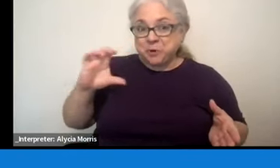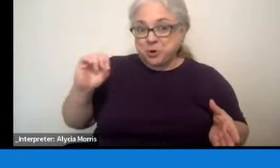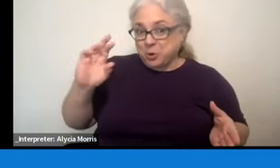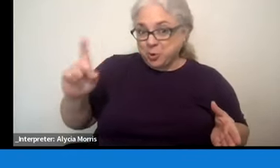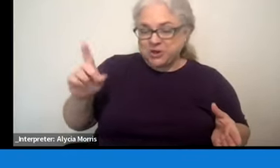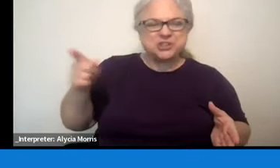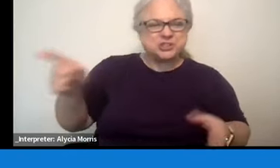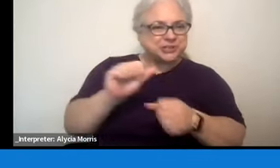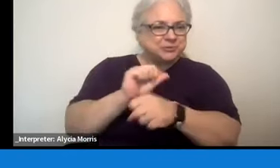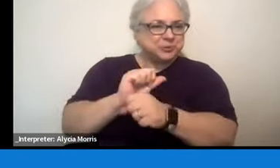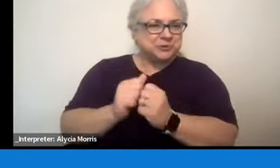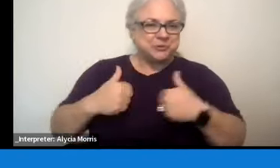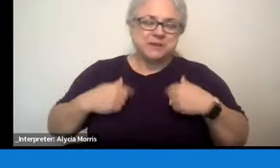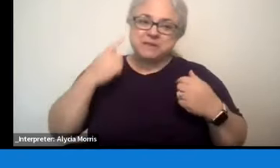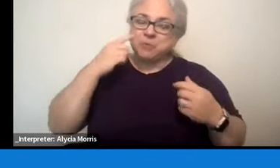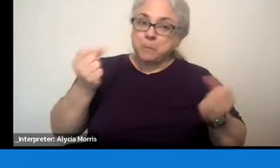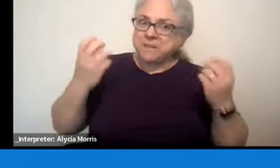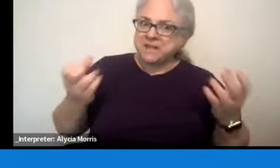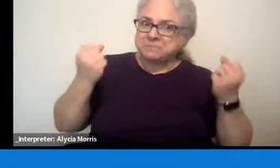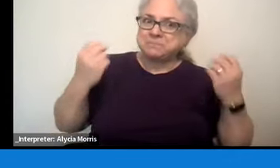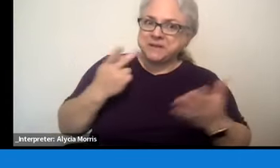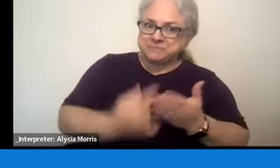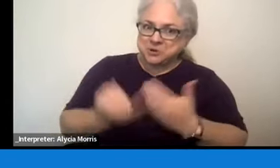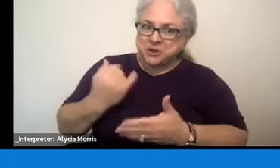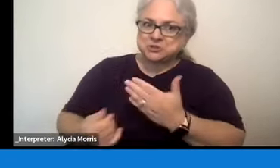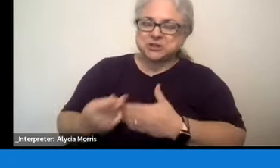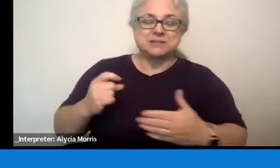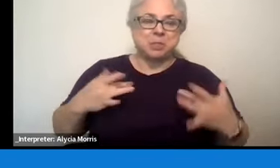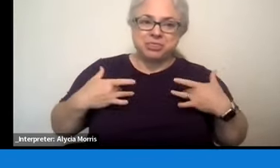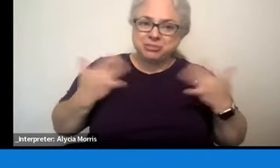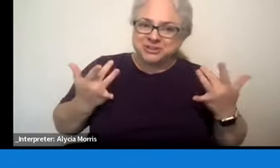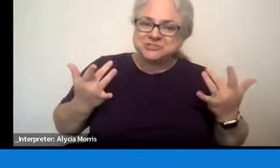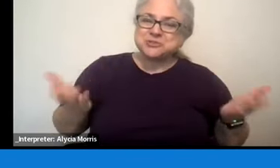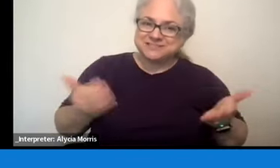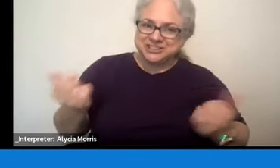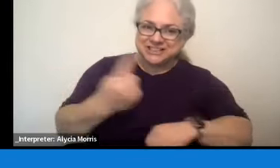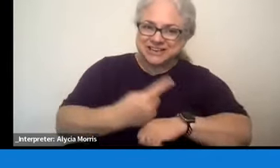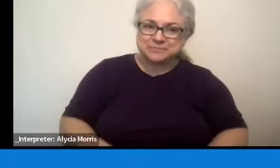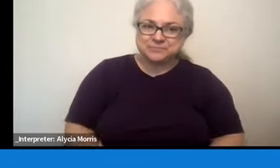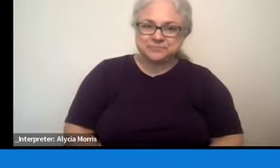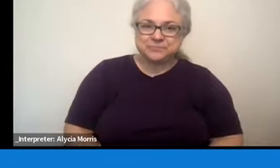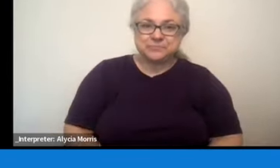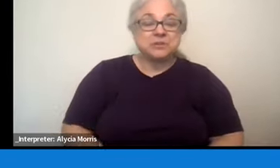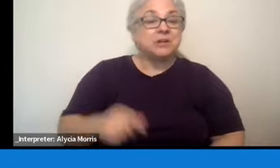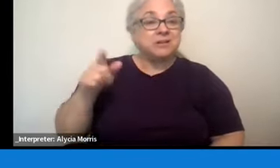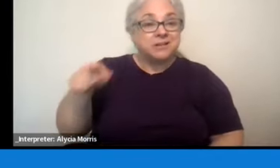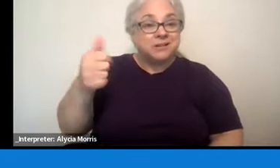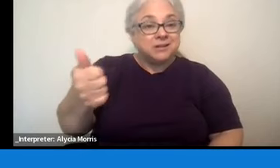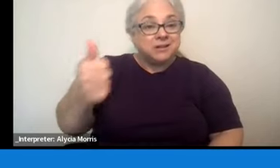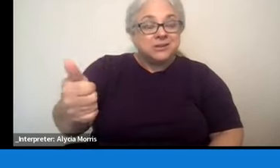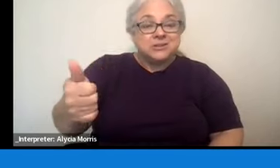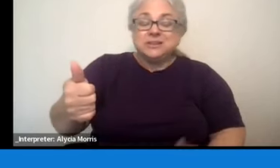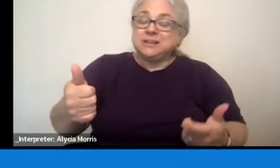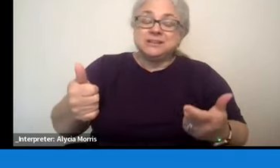on lots of Pathways projects, and I'm thrilled that she could join us today as well. Debbie has almost 20 years of experience at